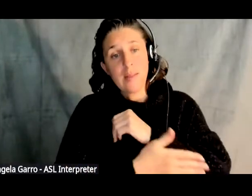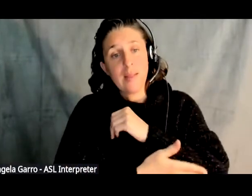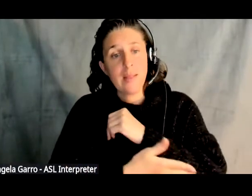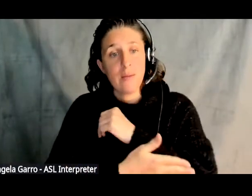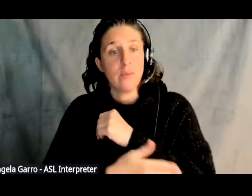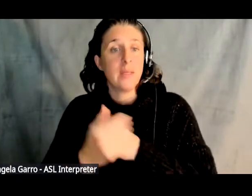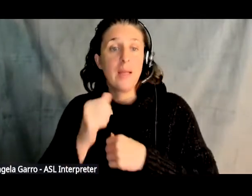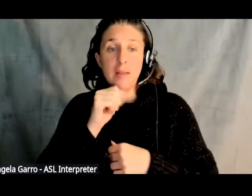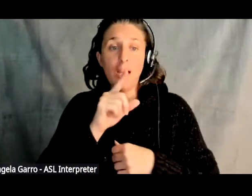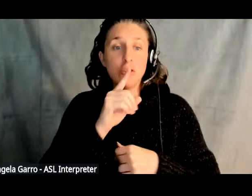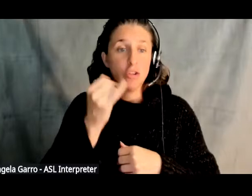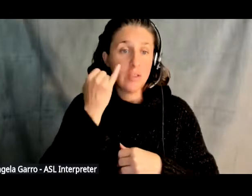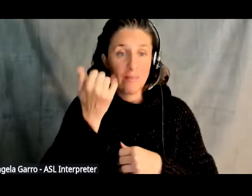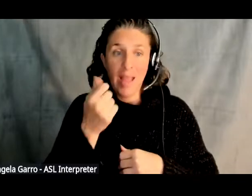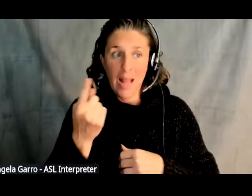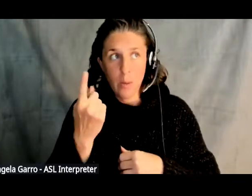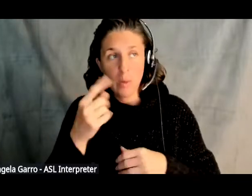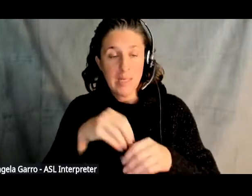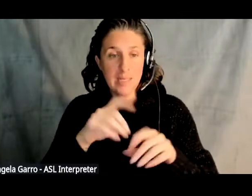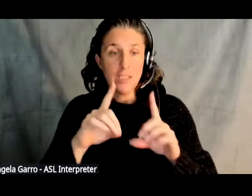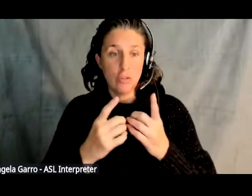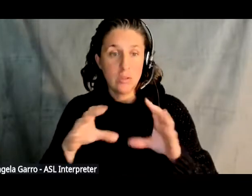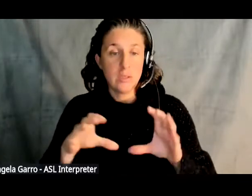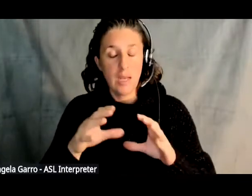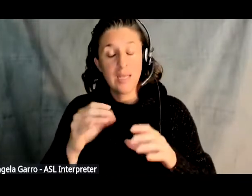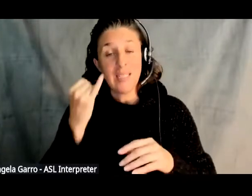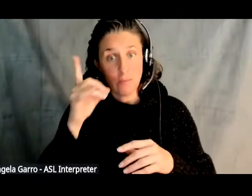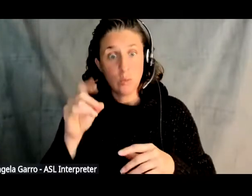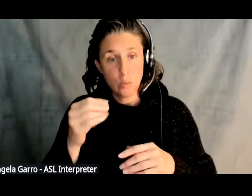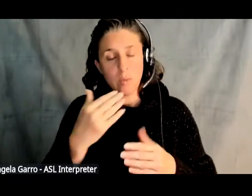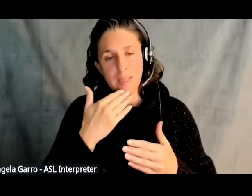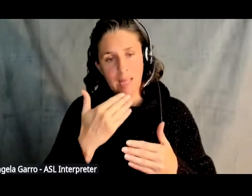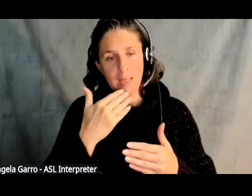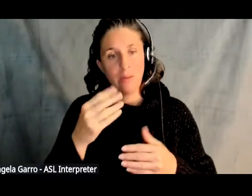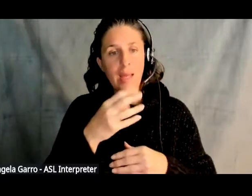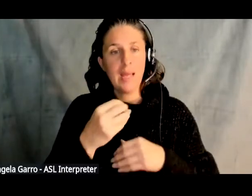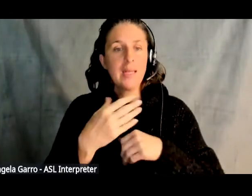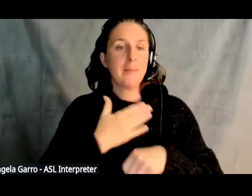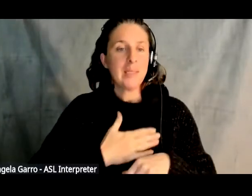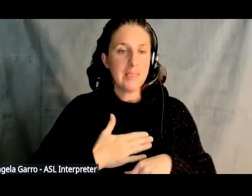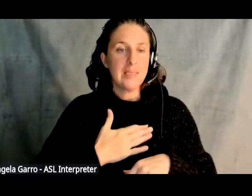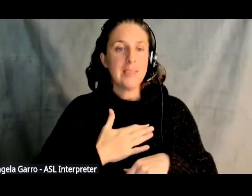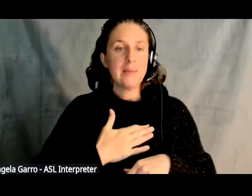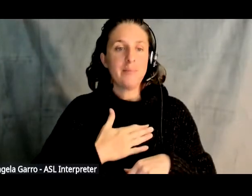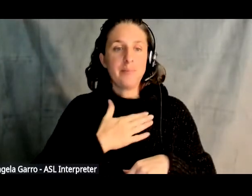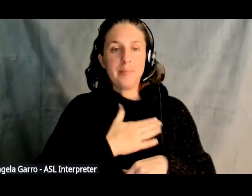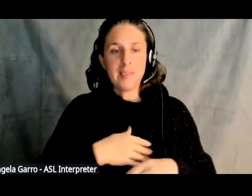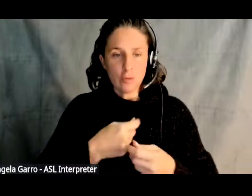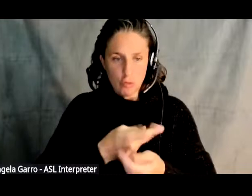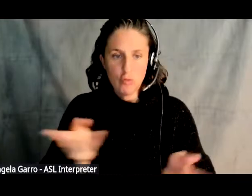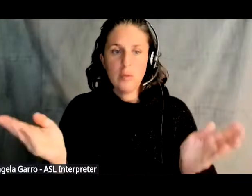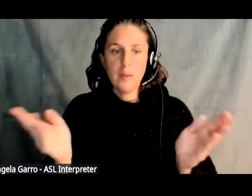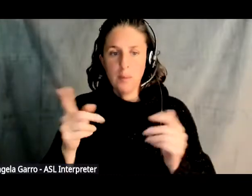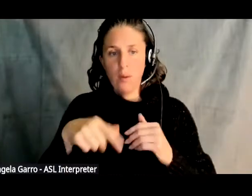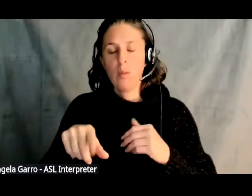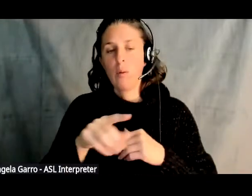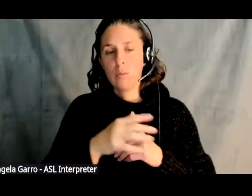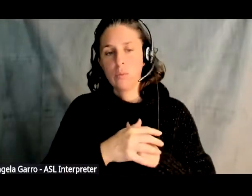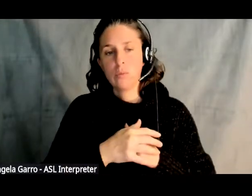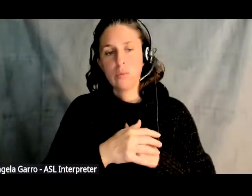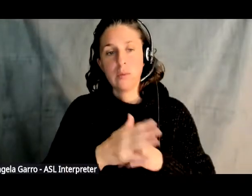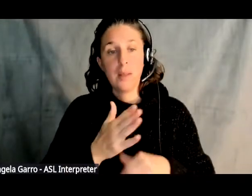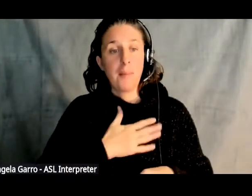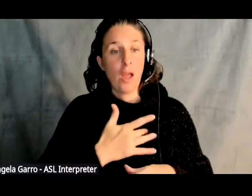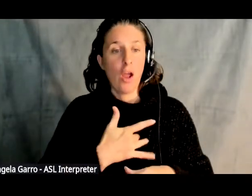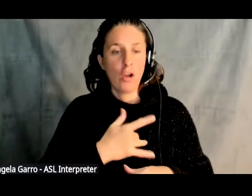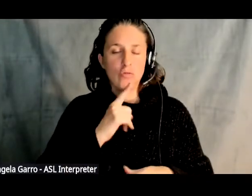anyone in the district does, but if they do, thank you. And please, please distribute those. My heart's